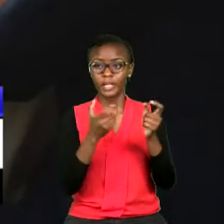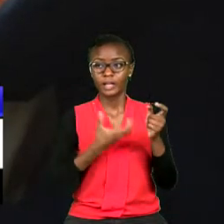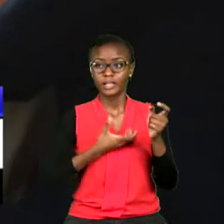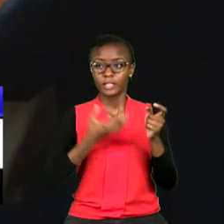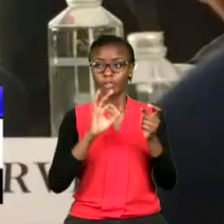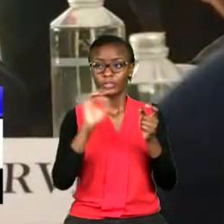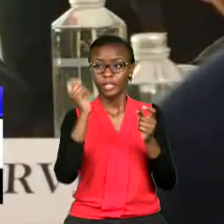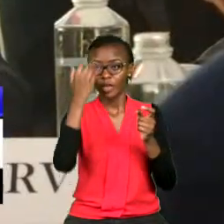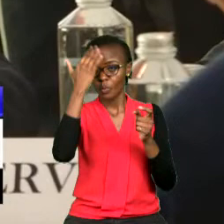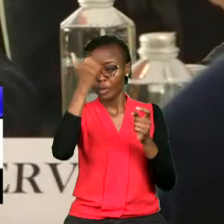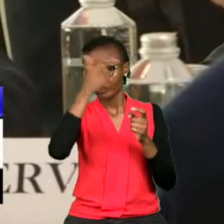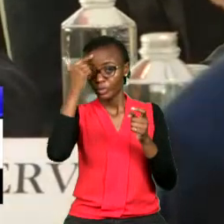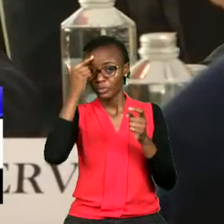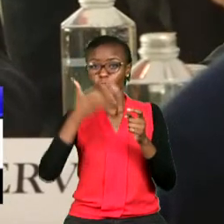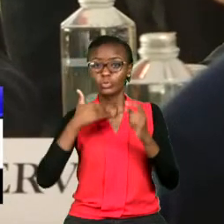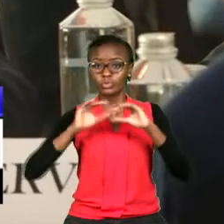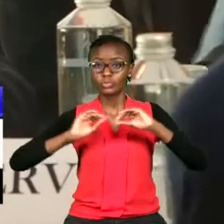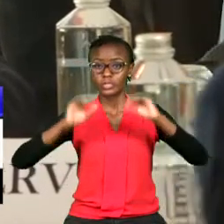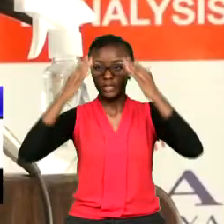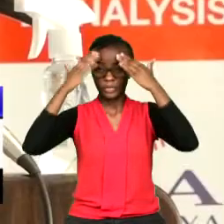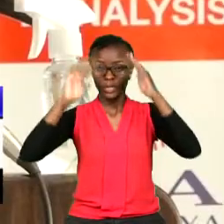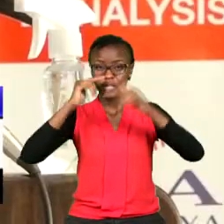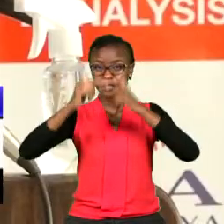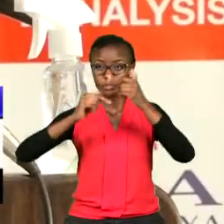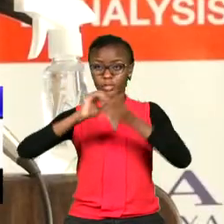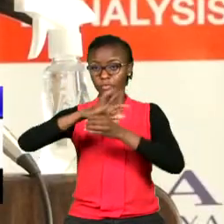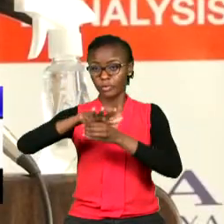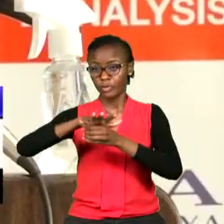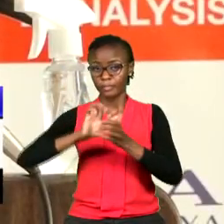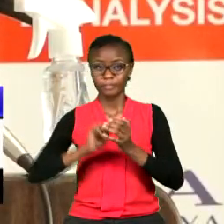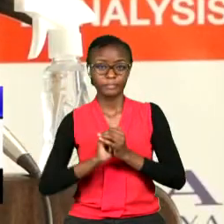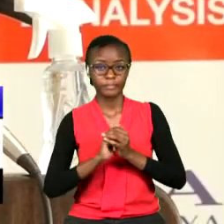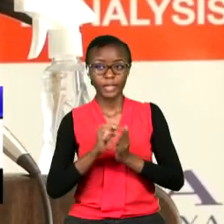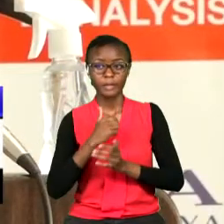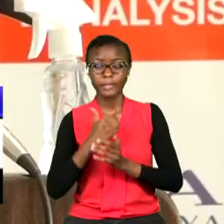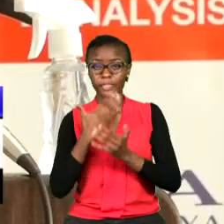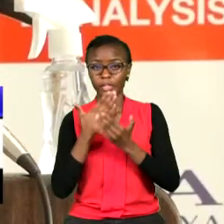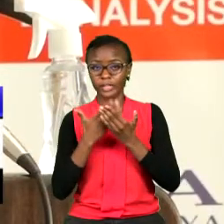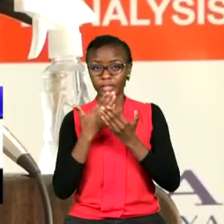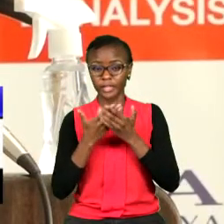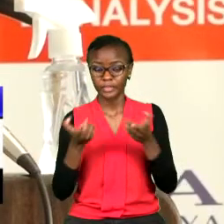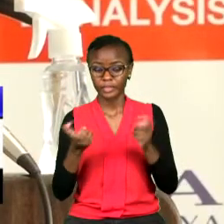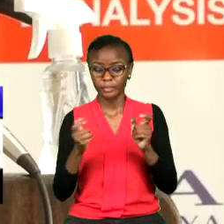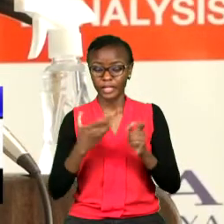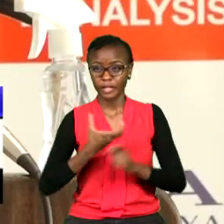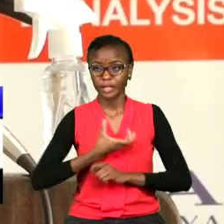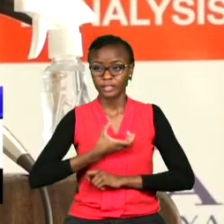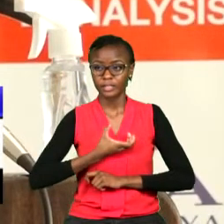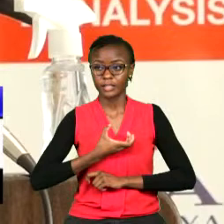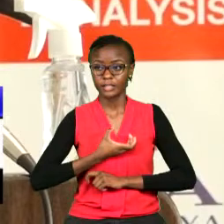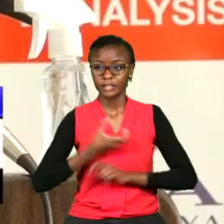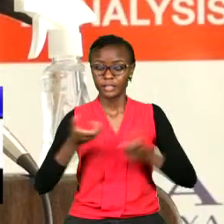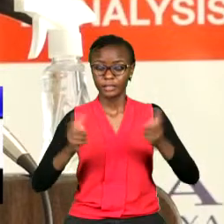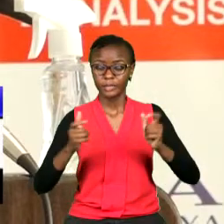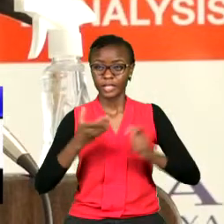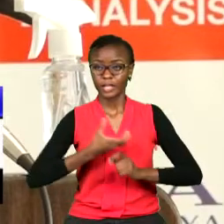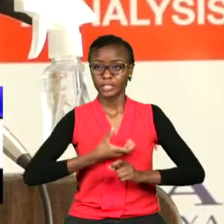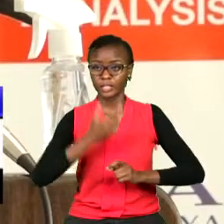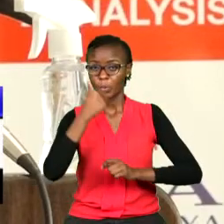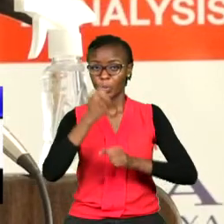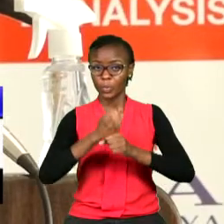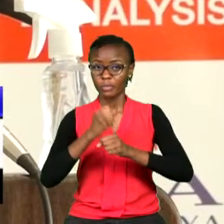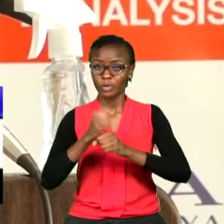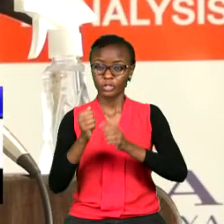of awareness about coronavirus. I also want to thank the Media Council, who we now work